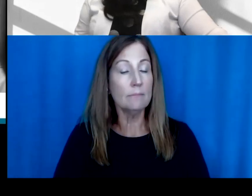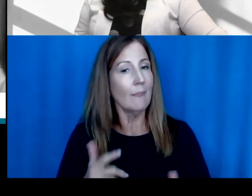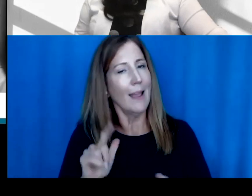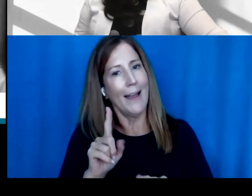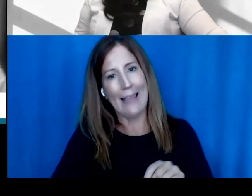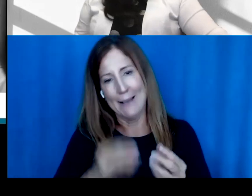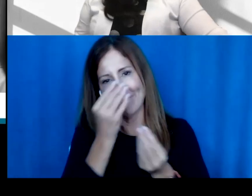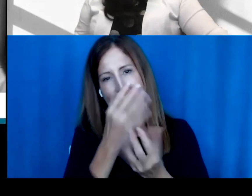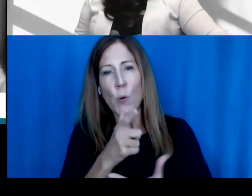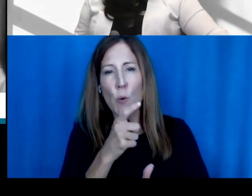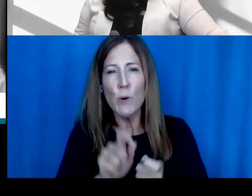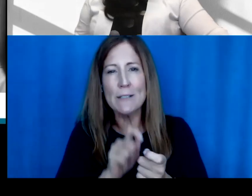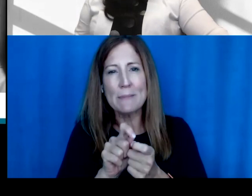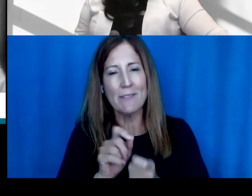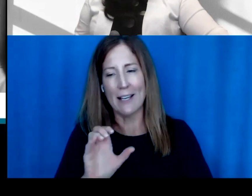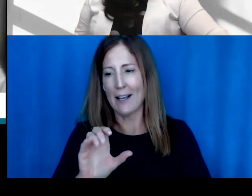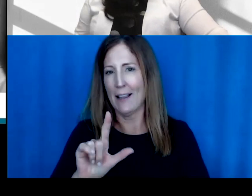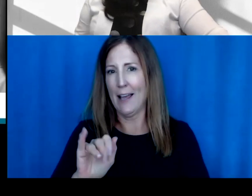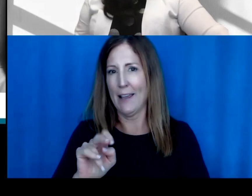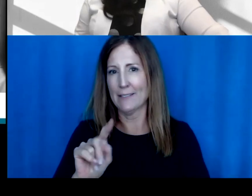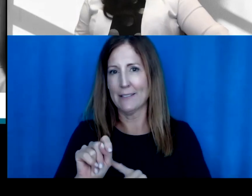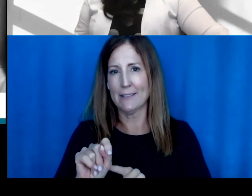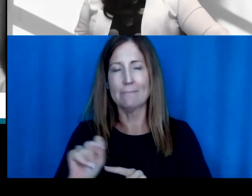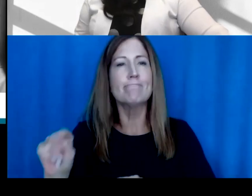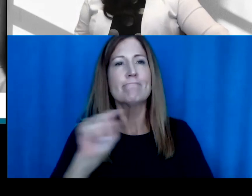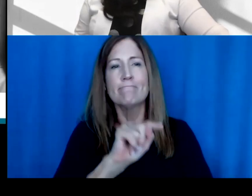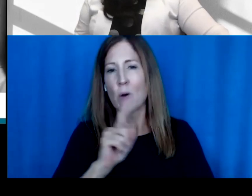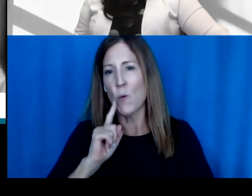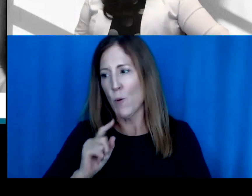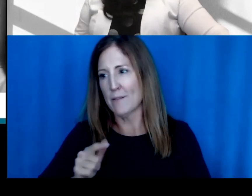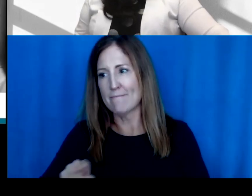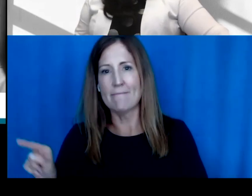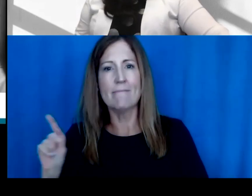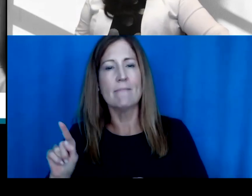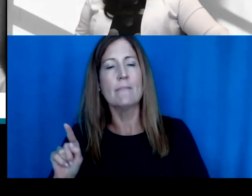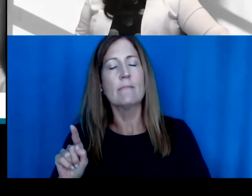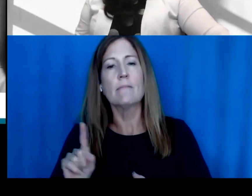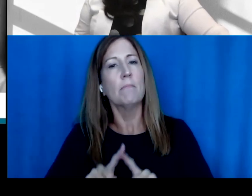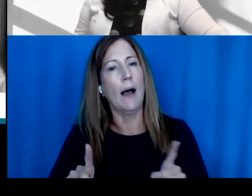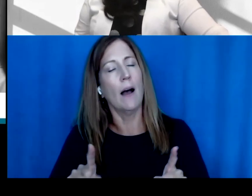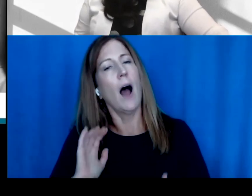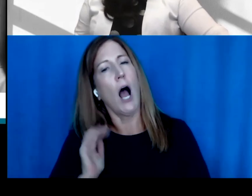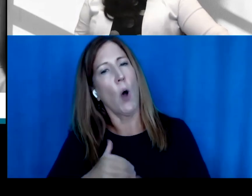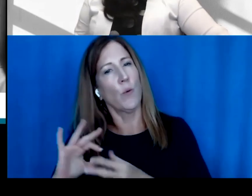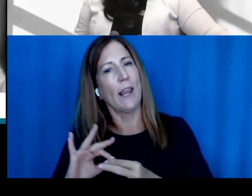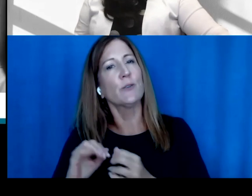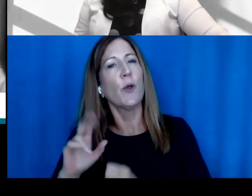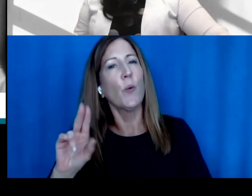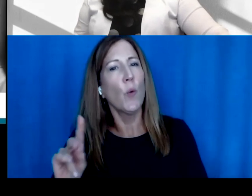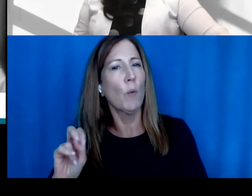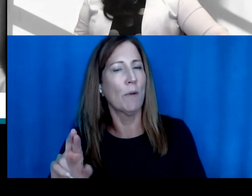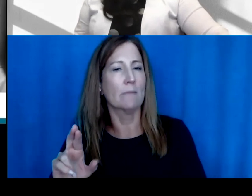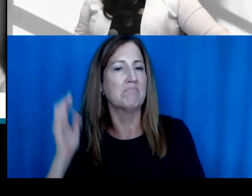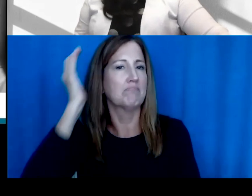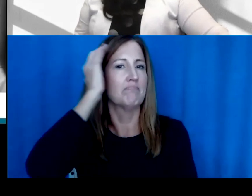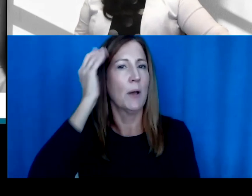you who our specific clients are for the most part, our relationship with Uber is well known, since we worked with them on